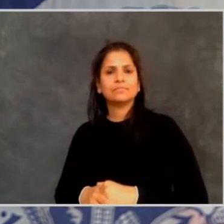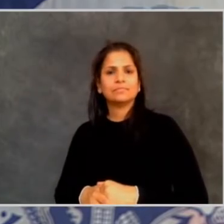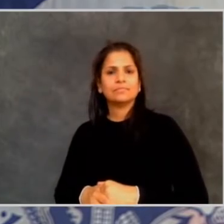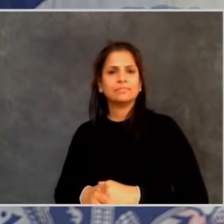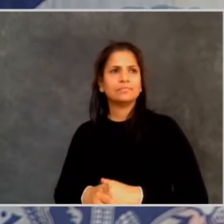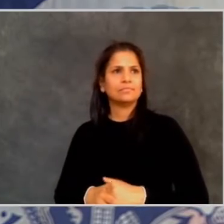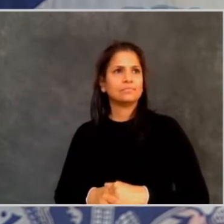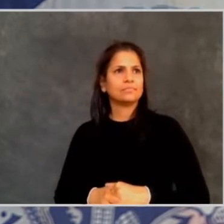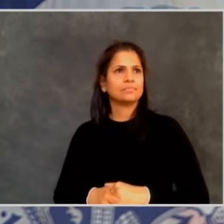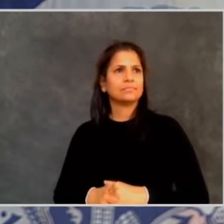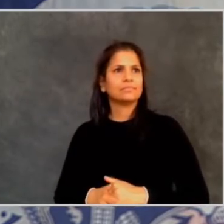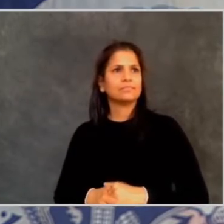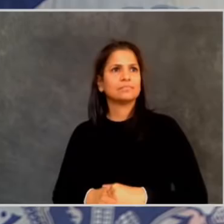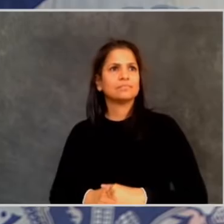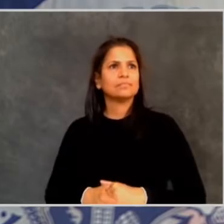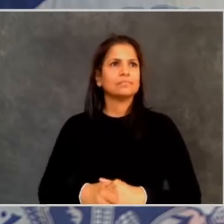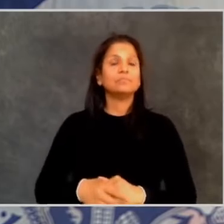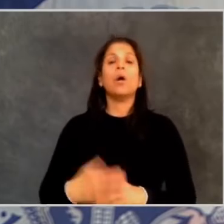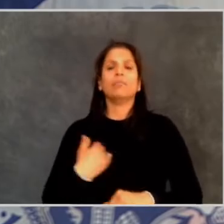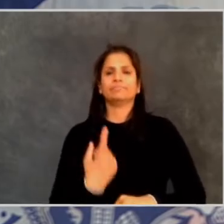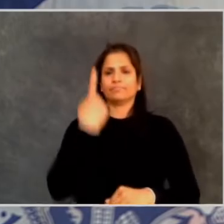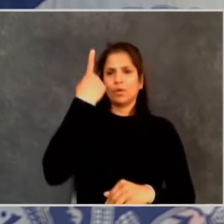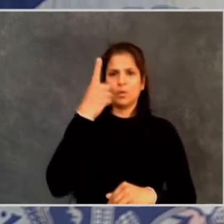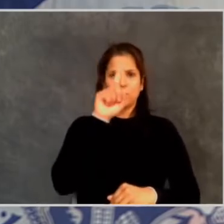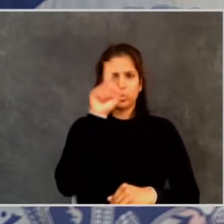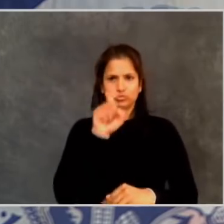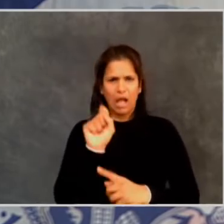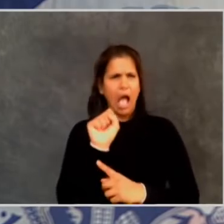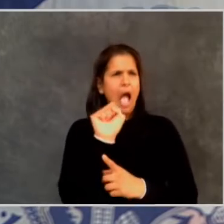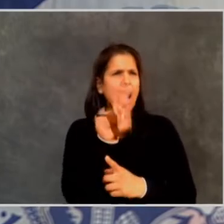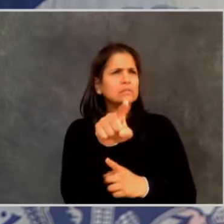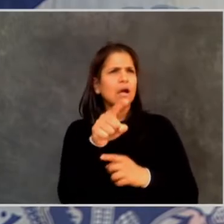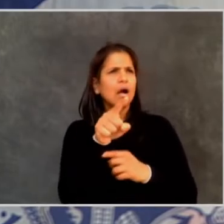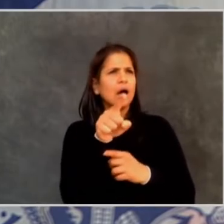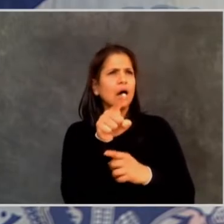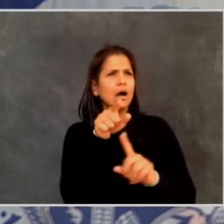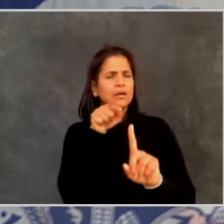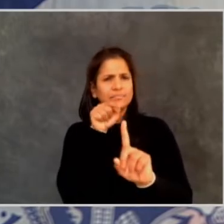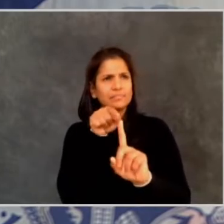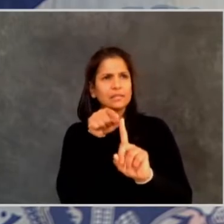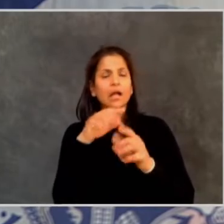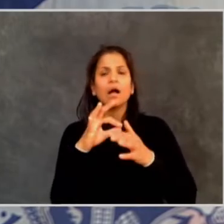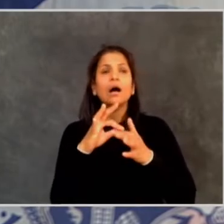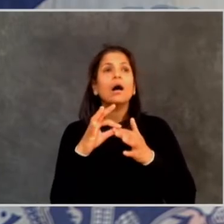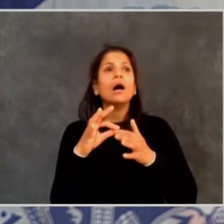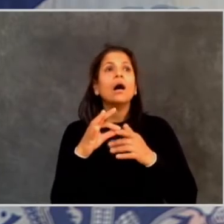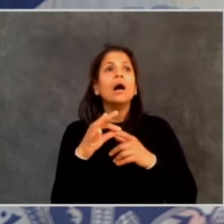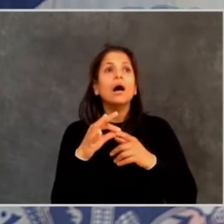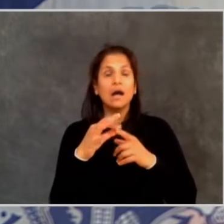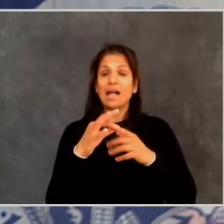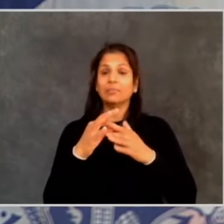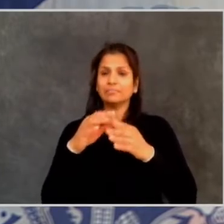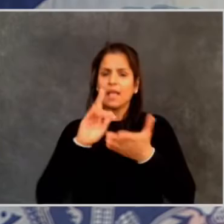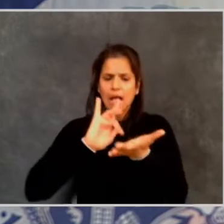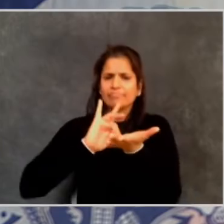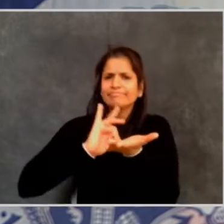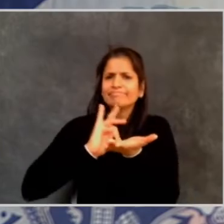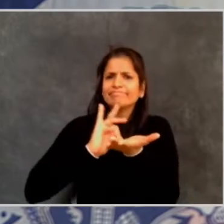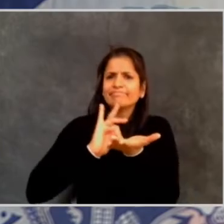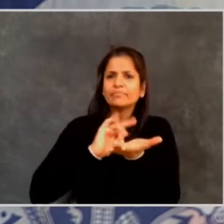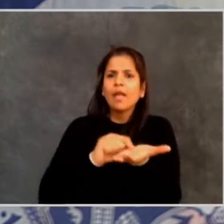wanted to ask you because we are the epicenter of this crisis. And the governor talked about it yesterday. Dr. Birx talked about it this morning.